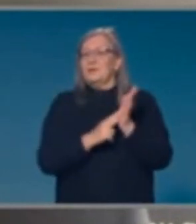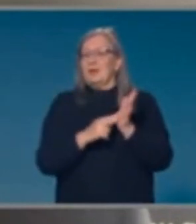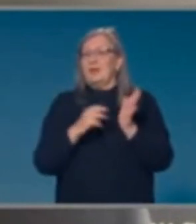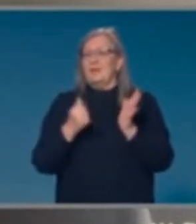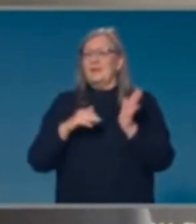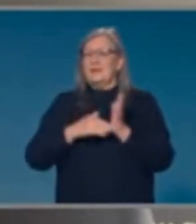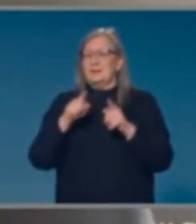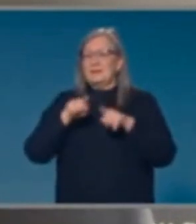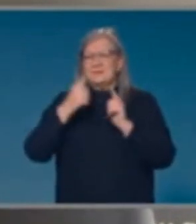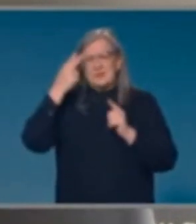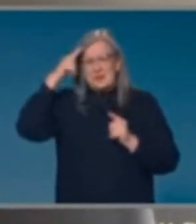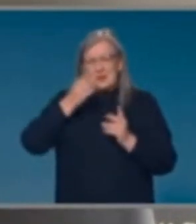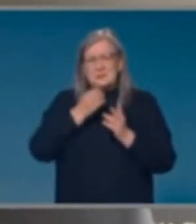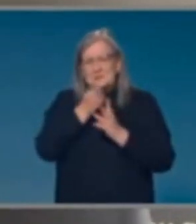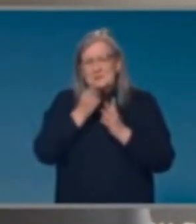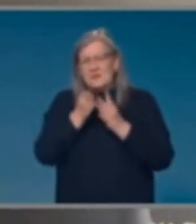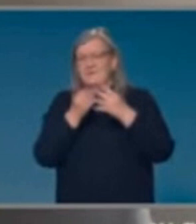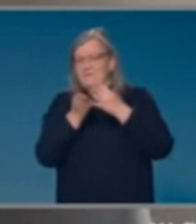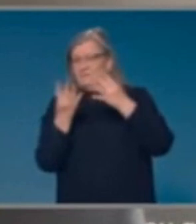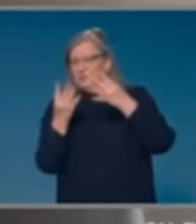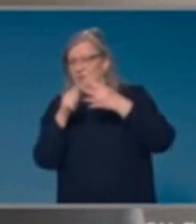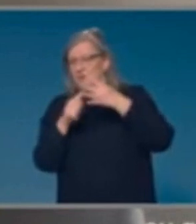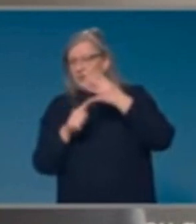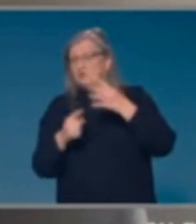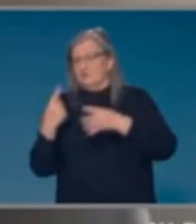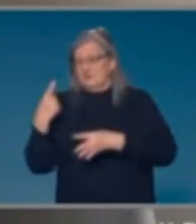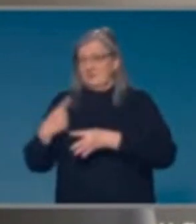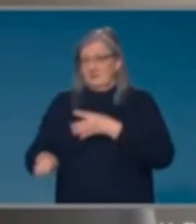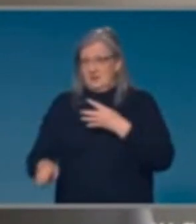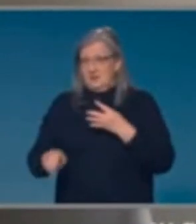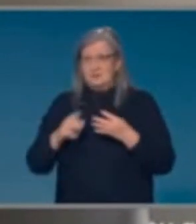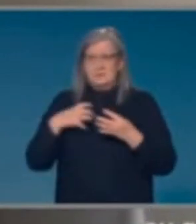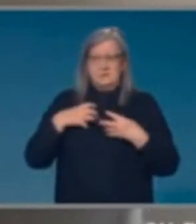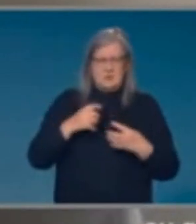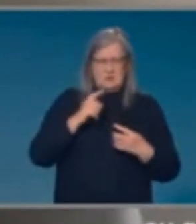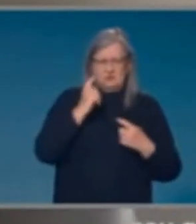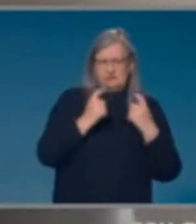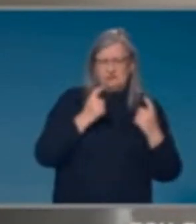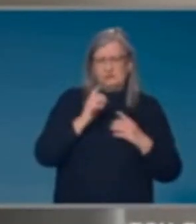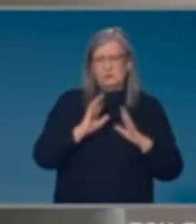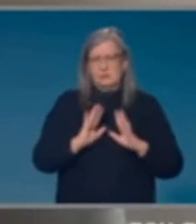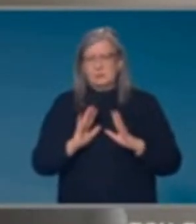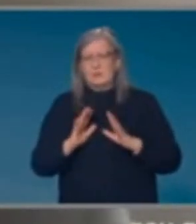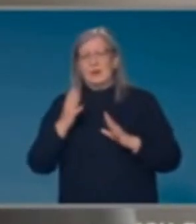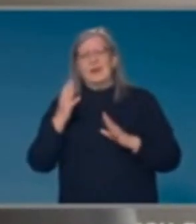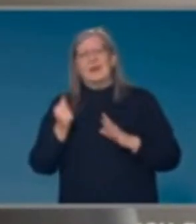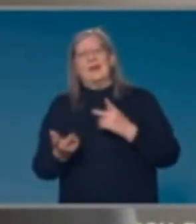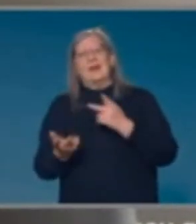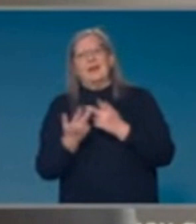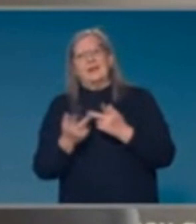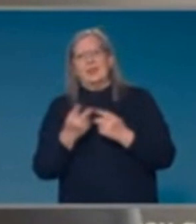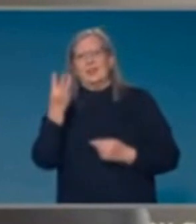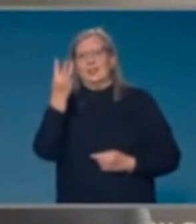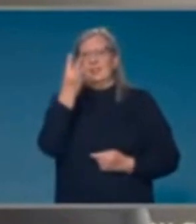but many others are under consideration. Over 30 have been approved for medical supervision, and many of those are migrating